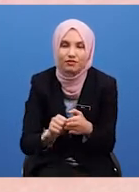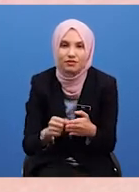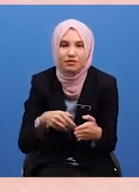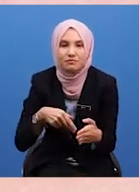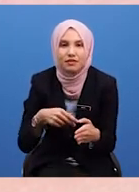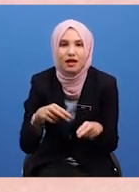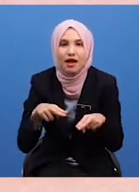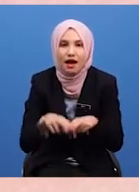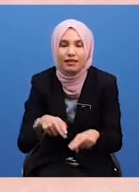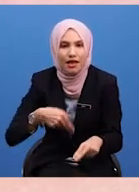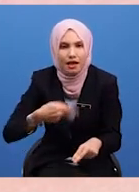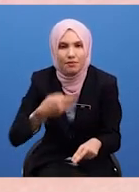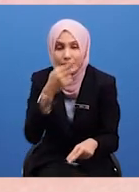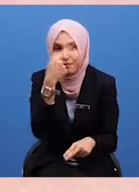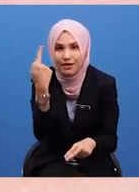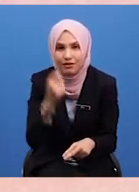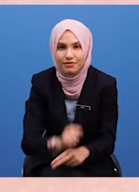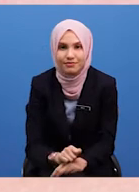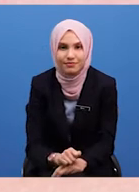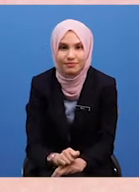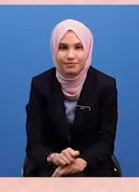Lynn is unhappy because...